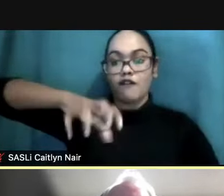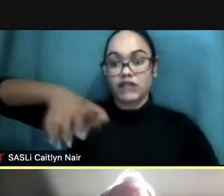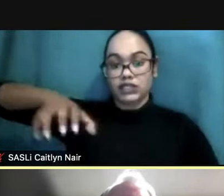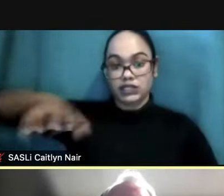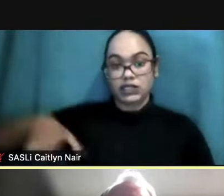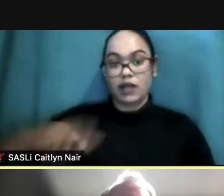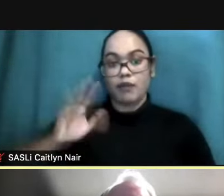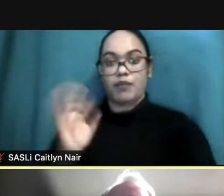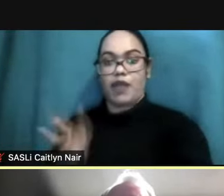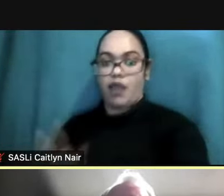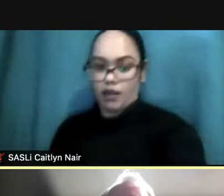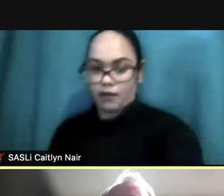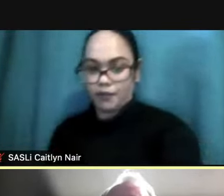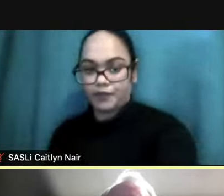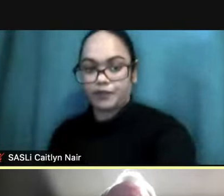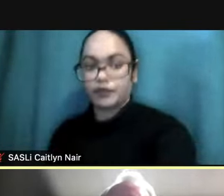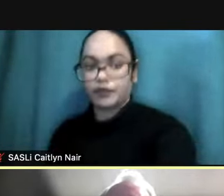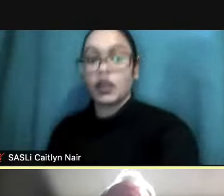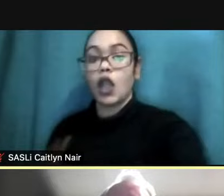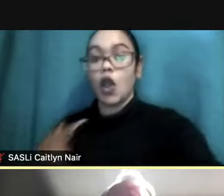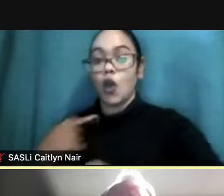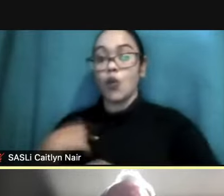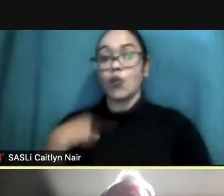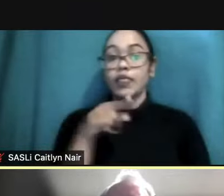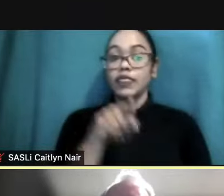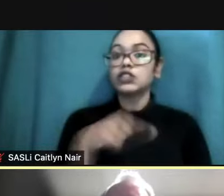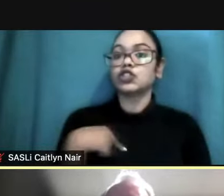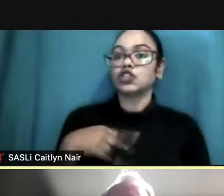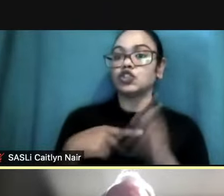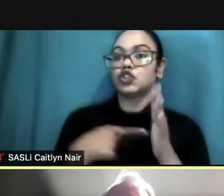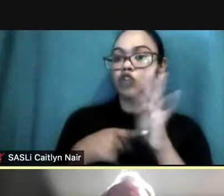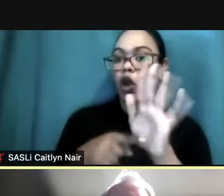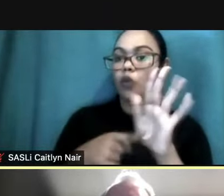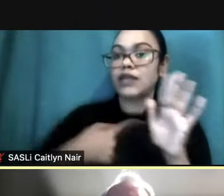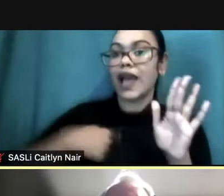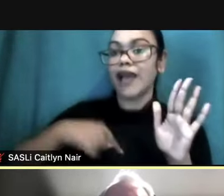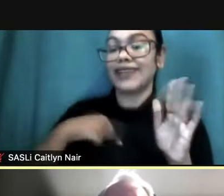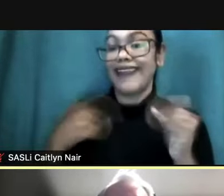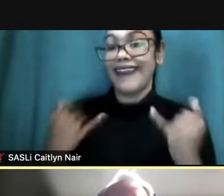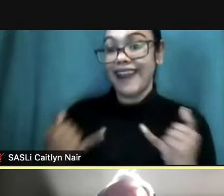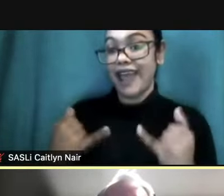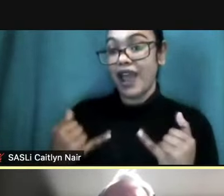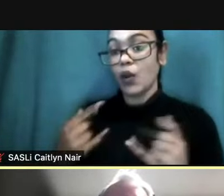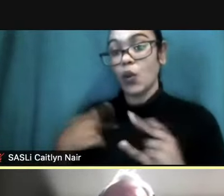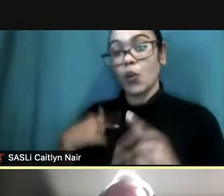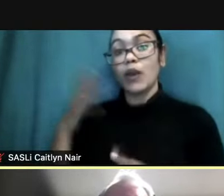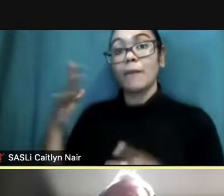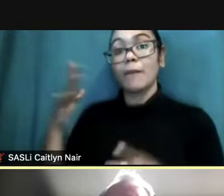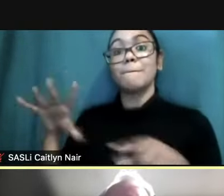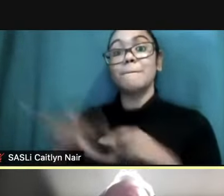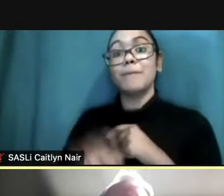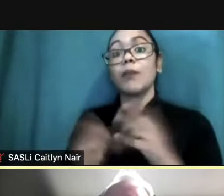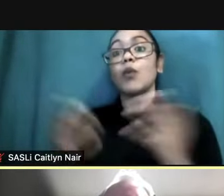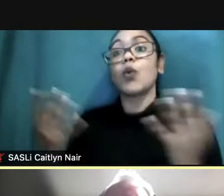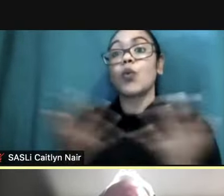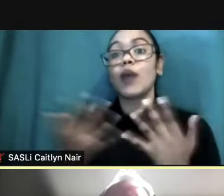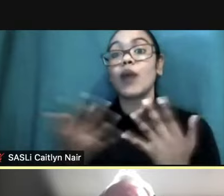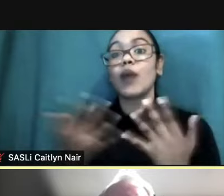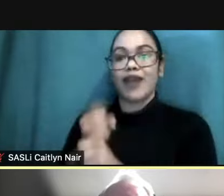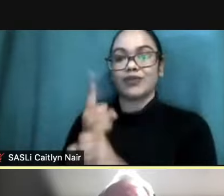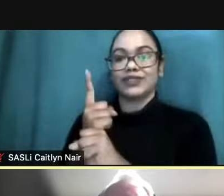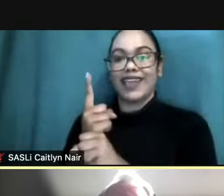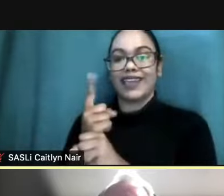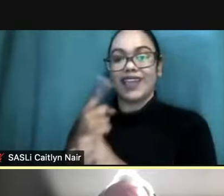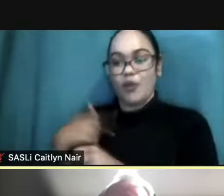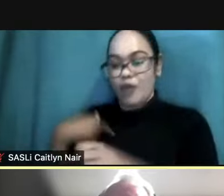highlight, as I said, that at the moment we're detecting this in Gauteng province, because that's where we've